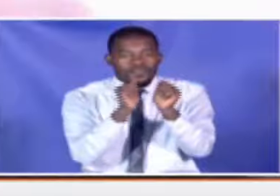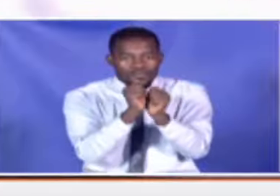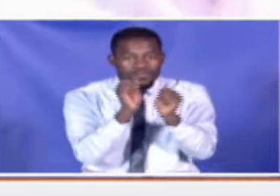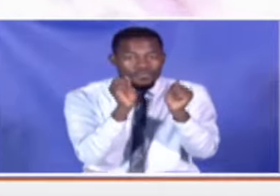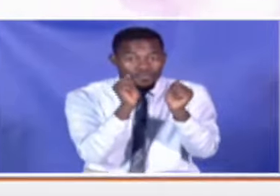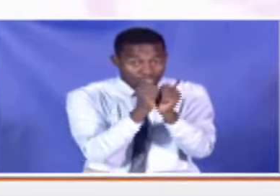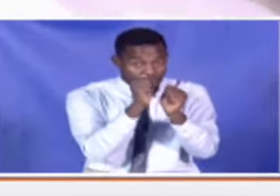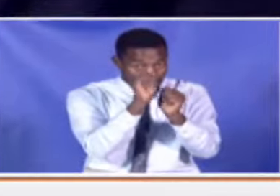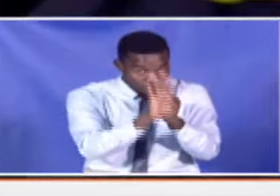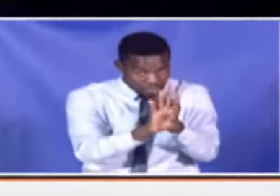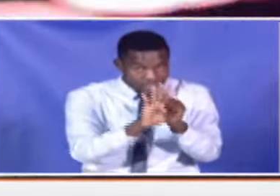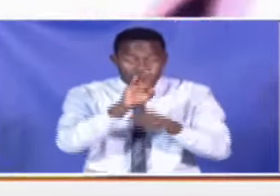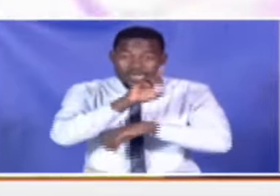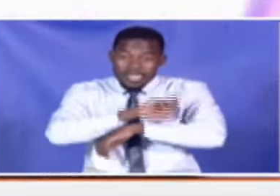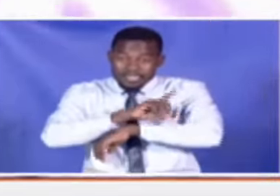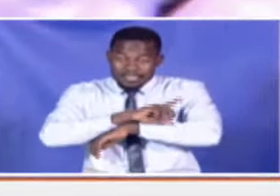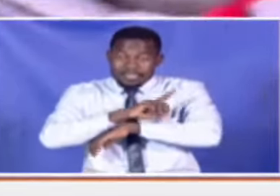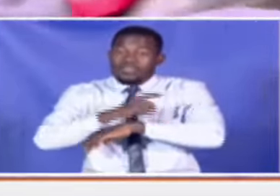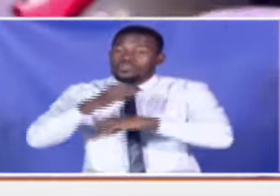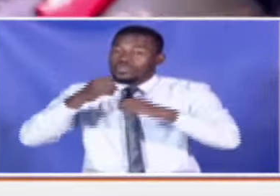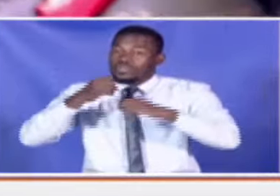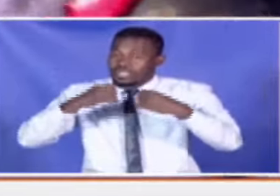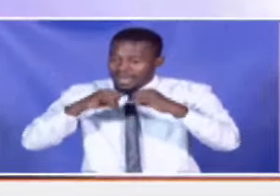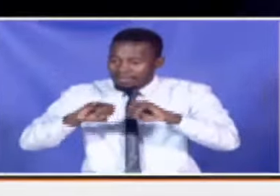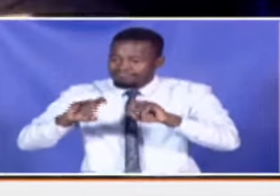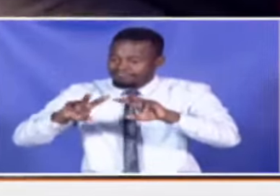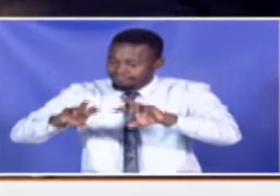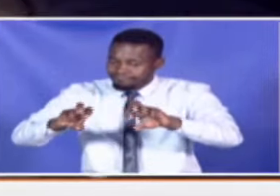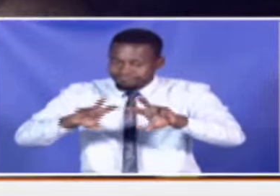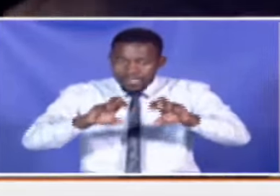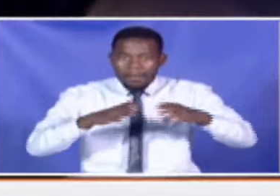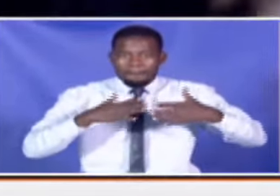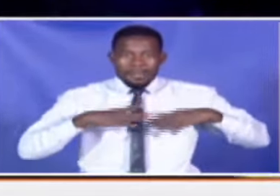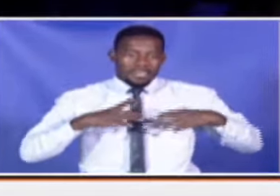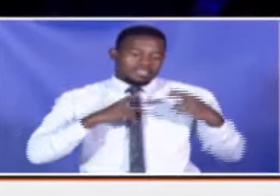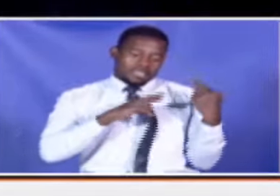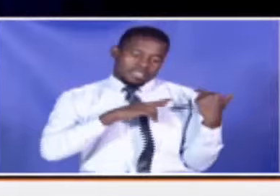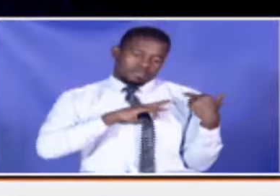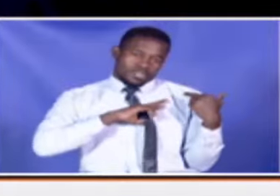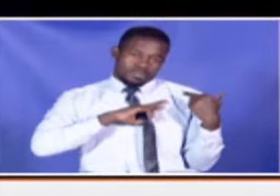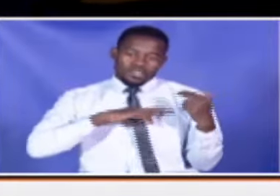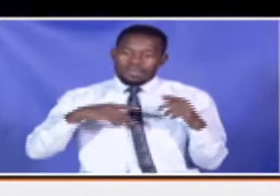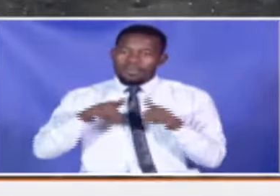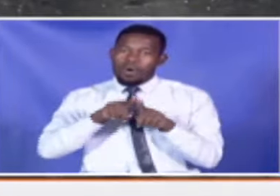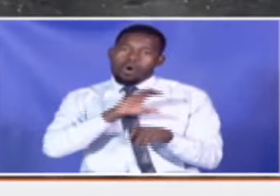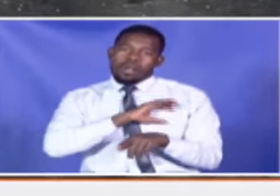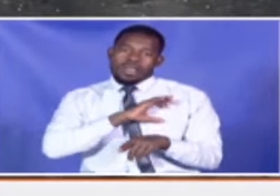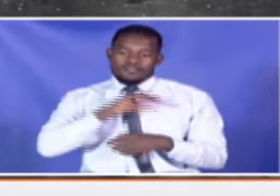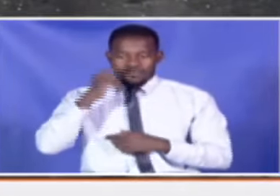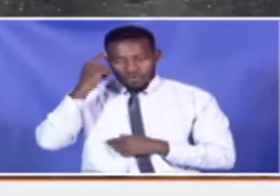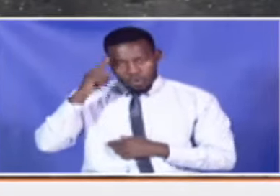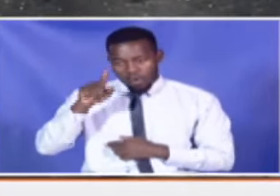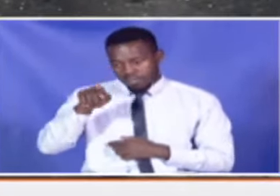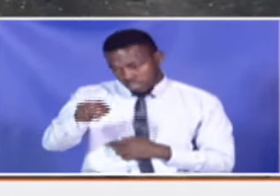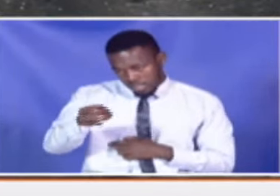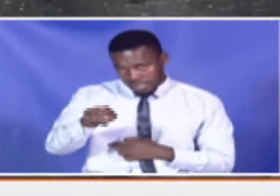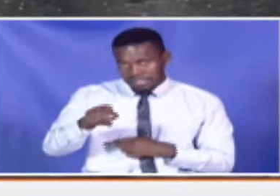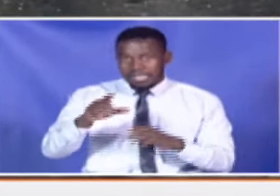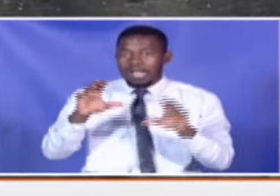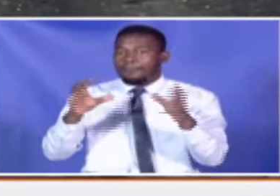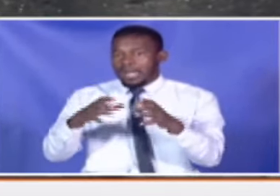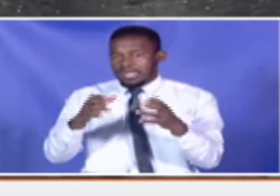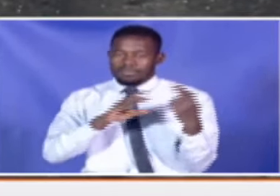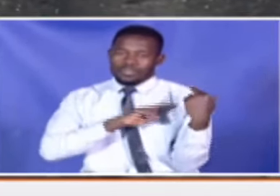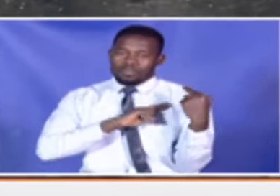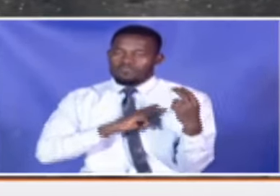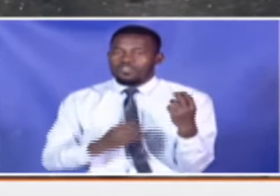General Douglas Kanja to hold accountable the culprits and official owners of the LPG company responsible for the